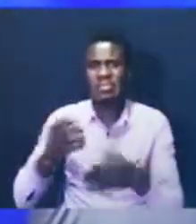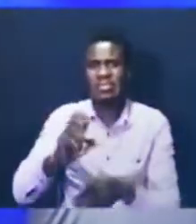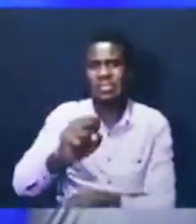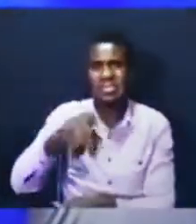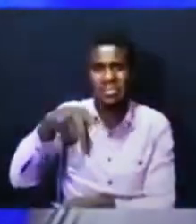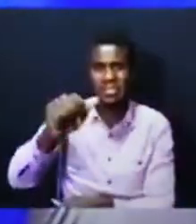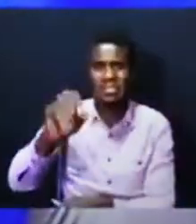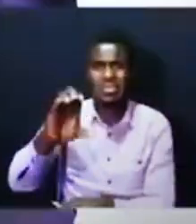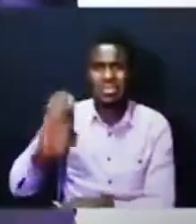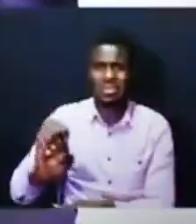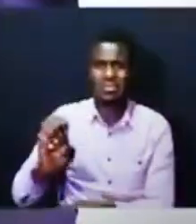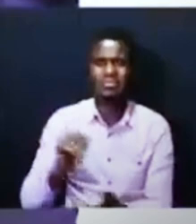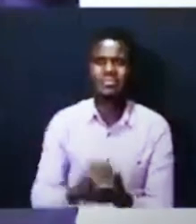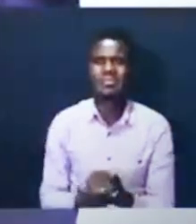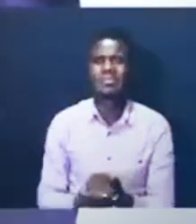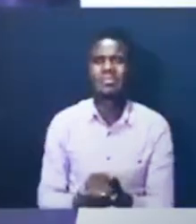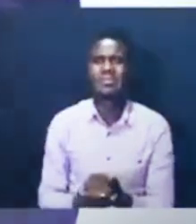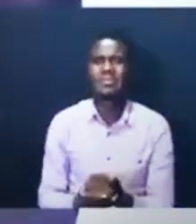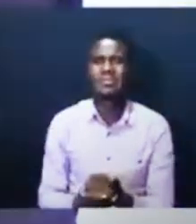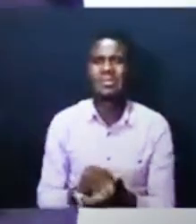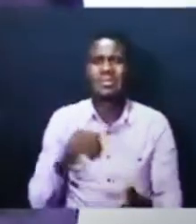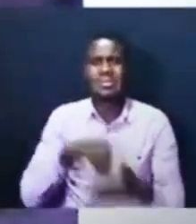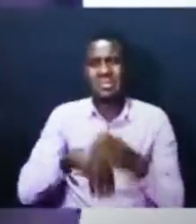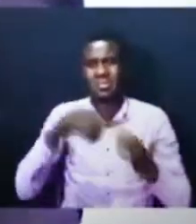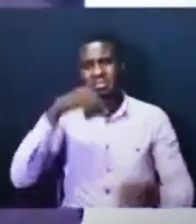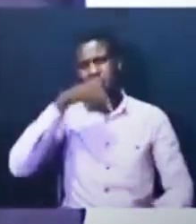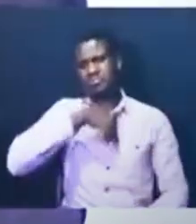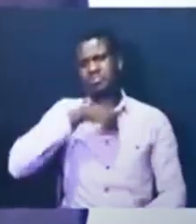has opened up.